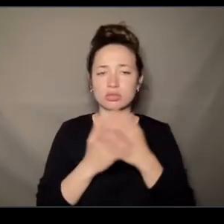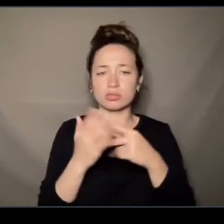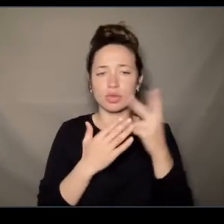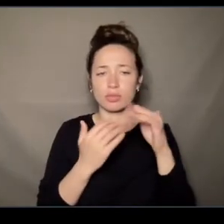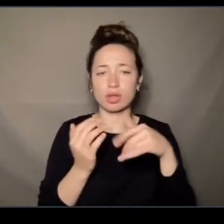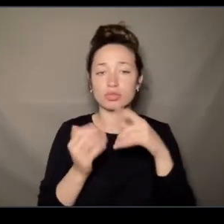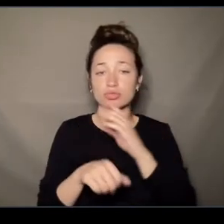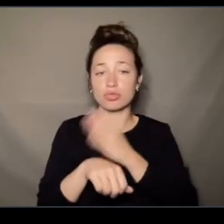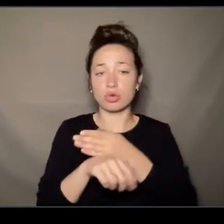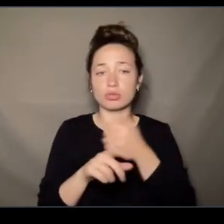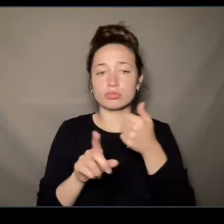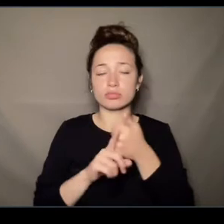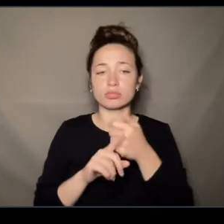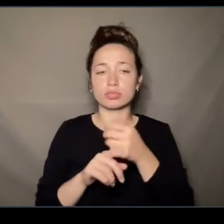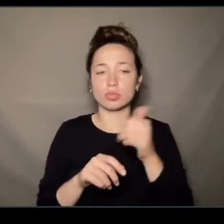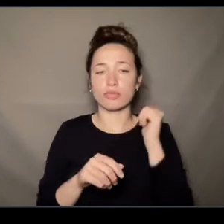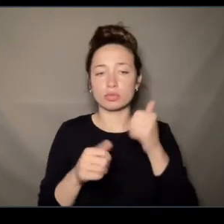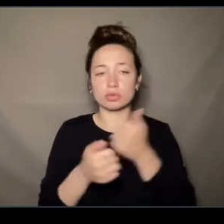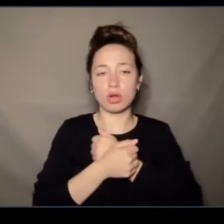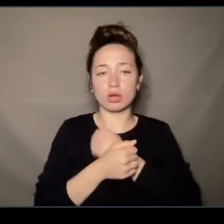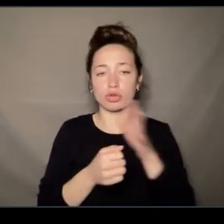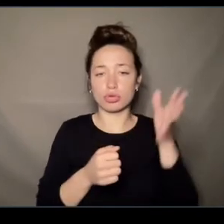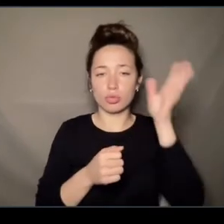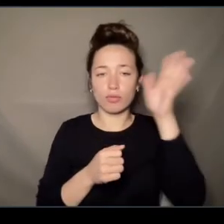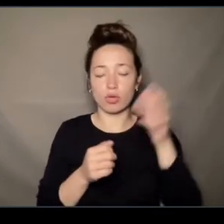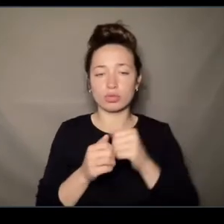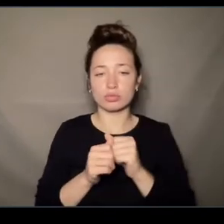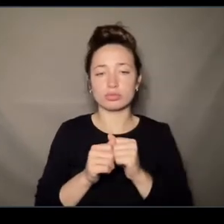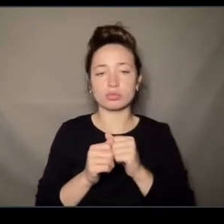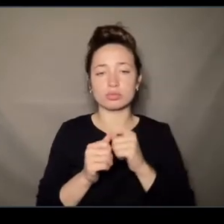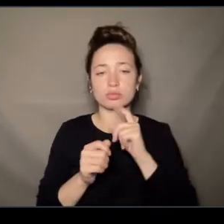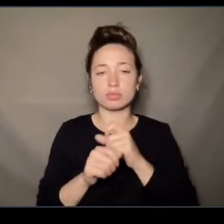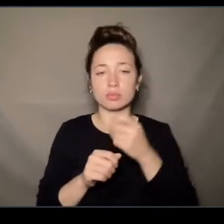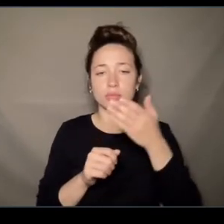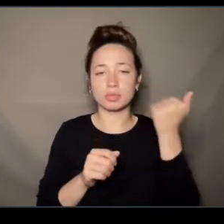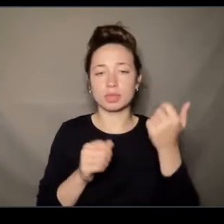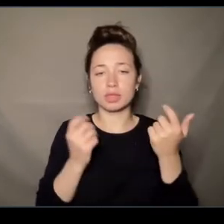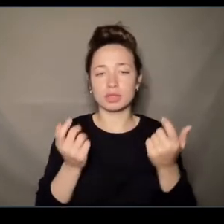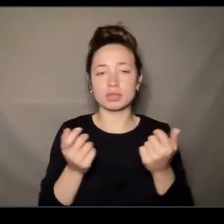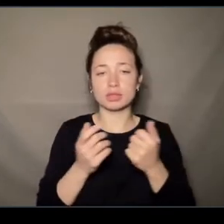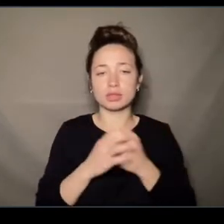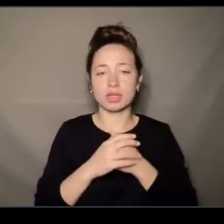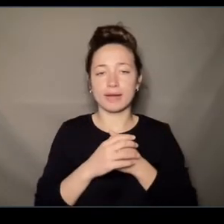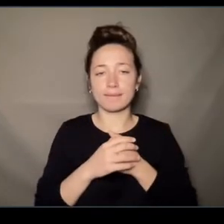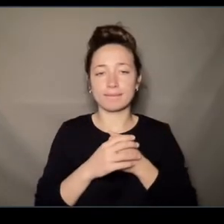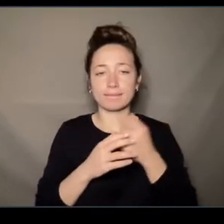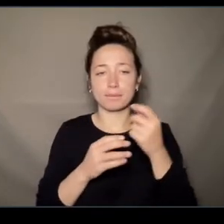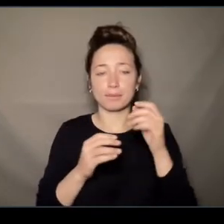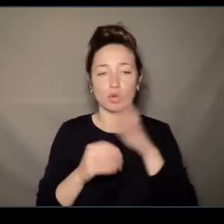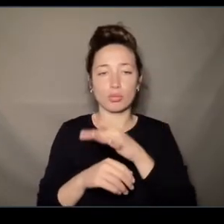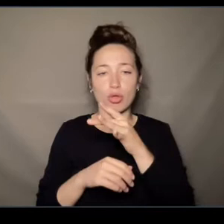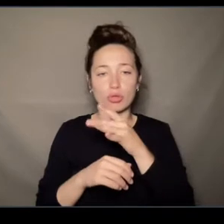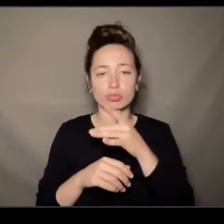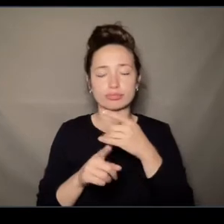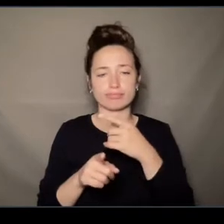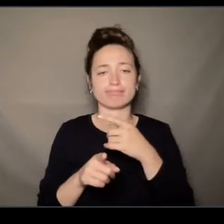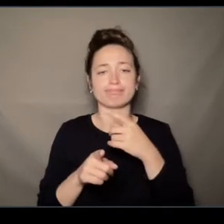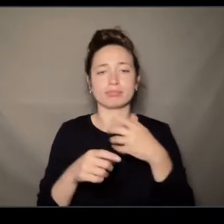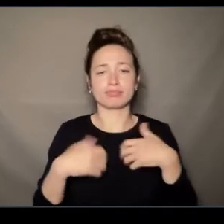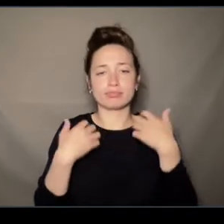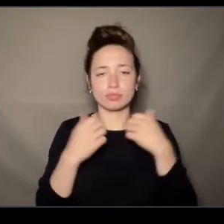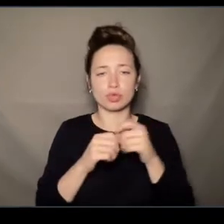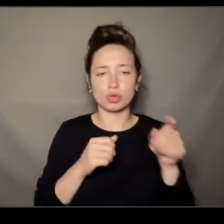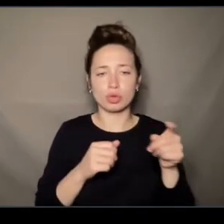where the daughter just refused to hug her grandfather, and it was because, and her mother got so angry with her,